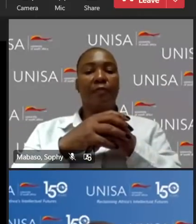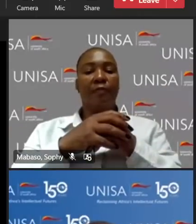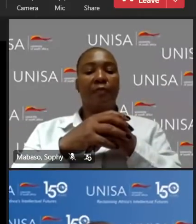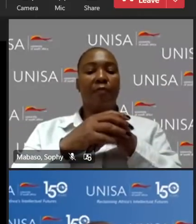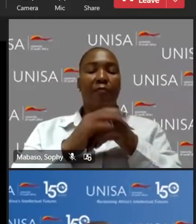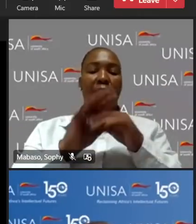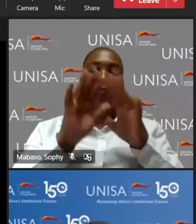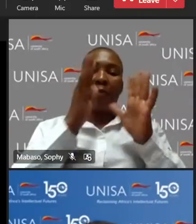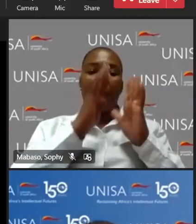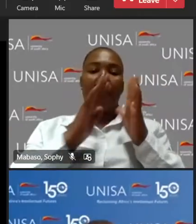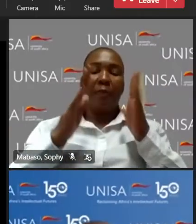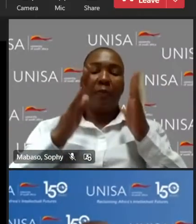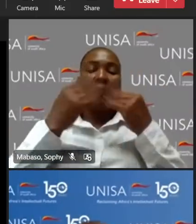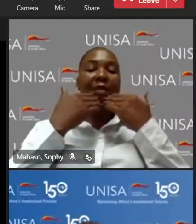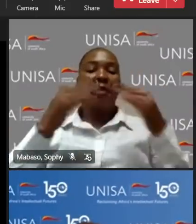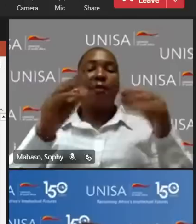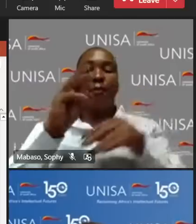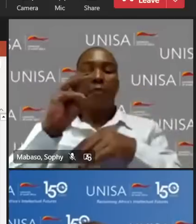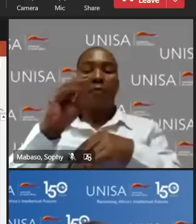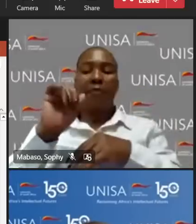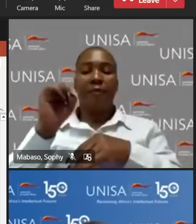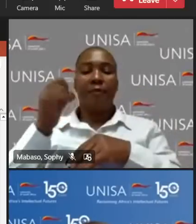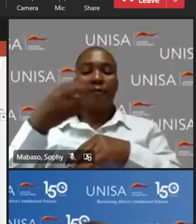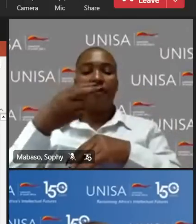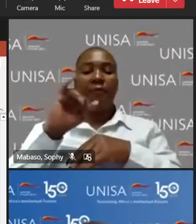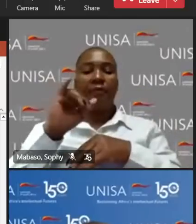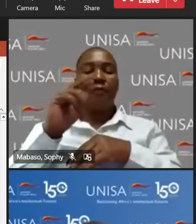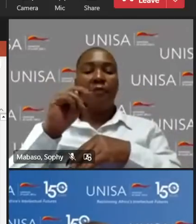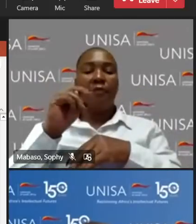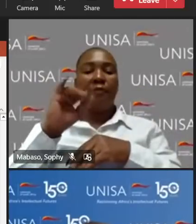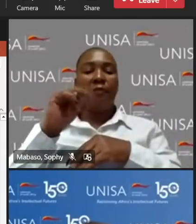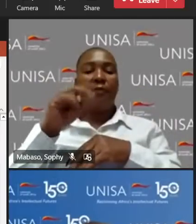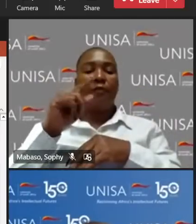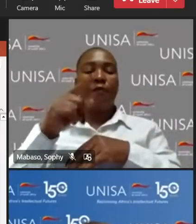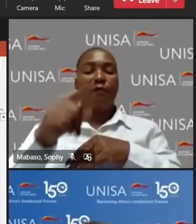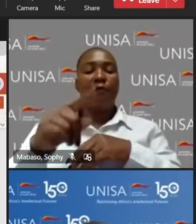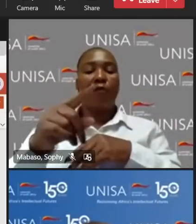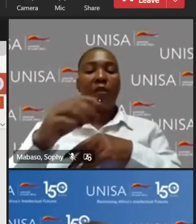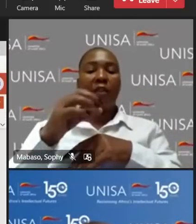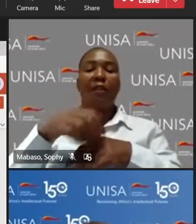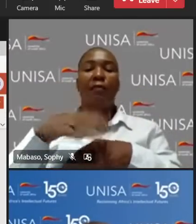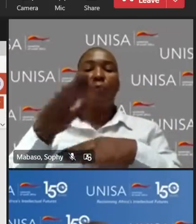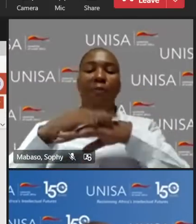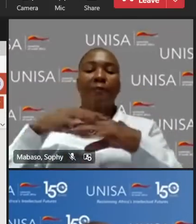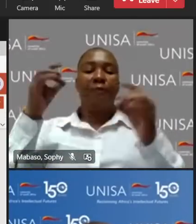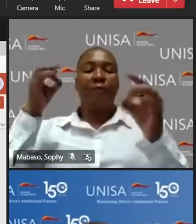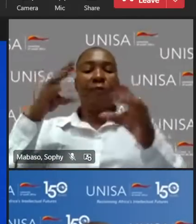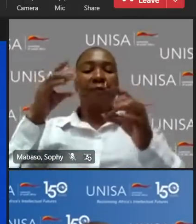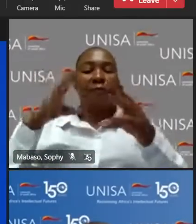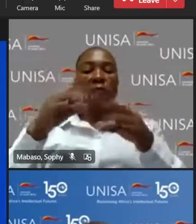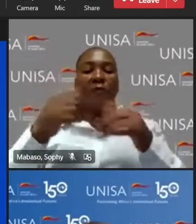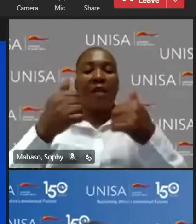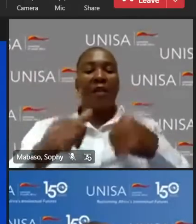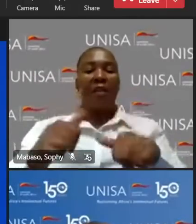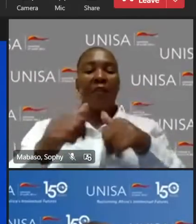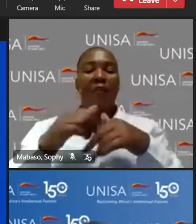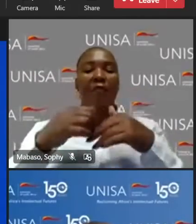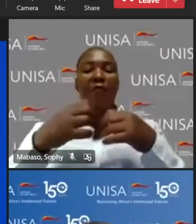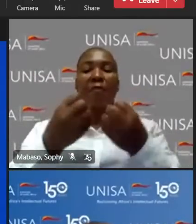Thank you, Ntate Mashinini. Thank you very much for that detailed account of the